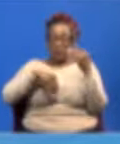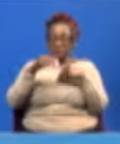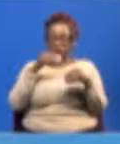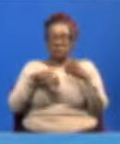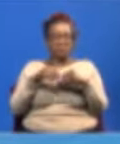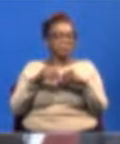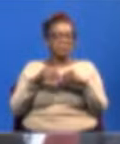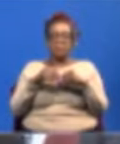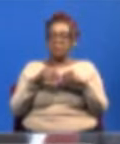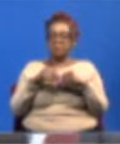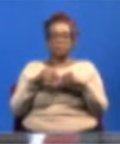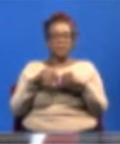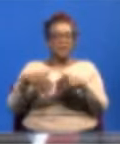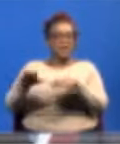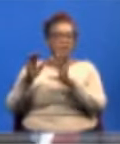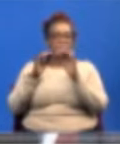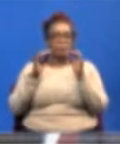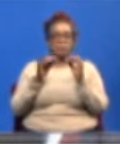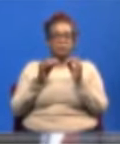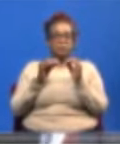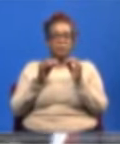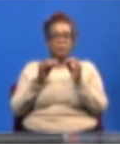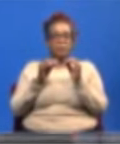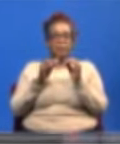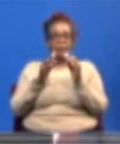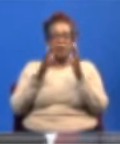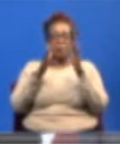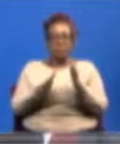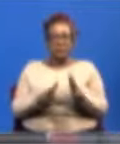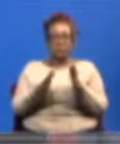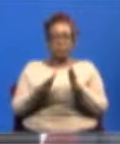funds. Somebody is a governor in Malindi.